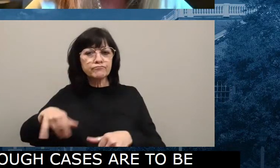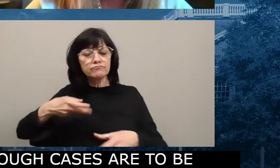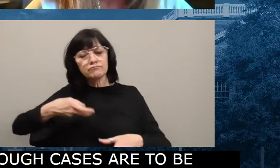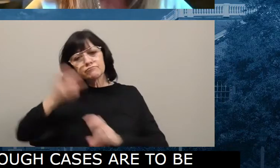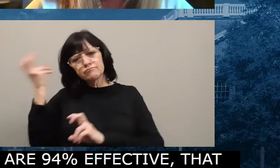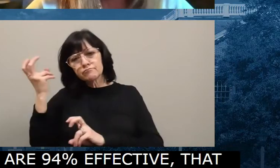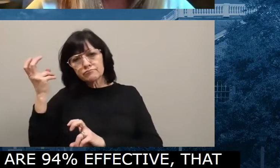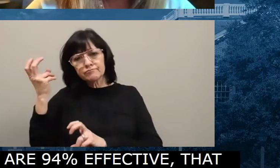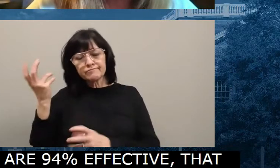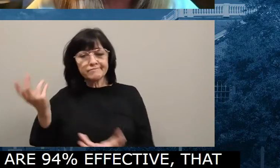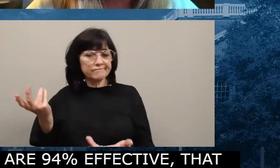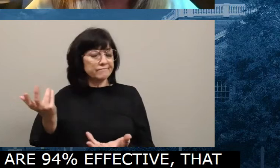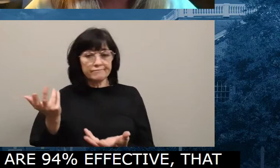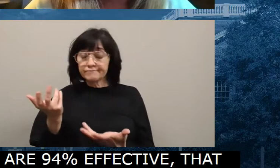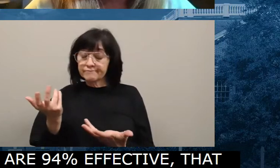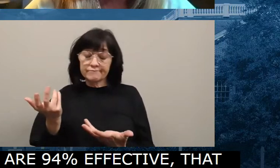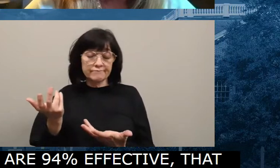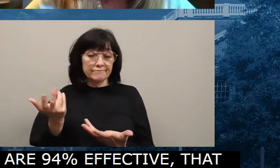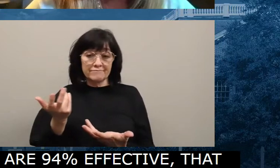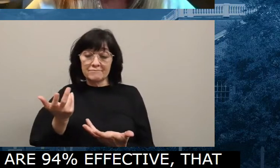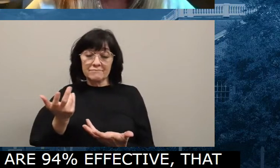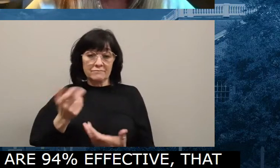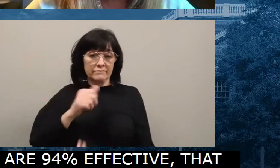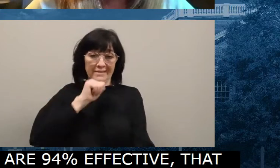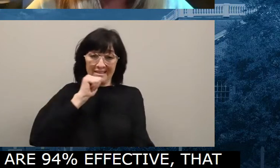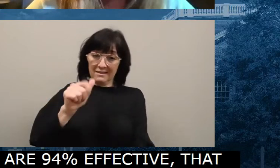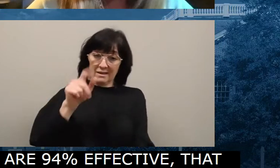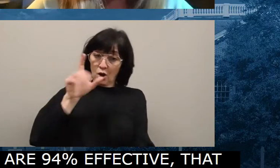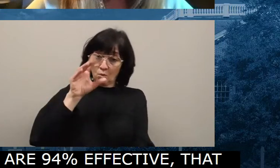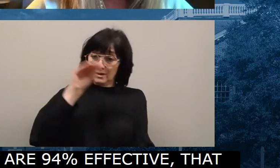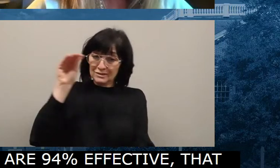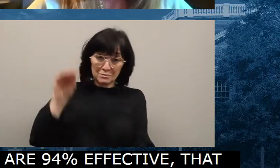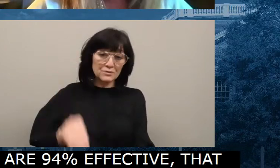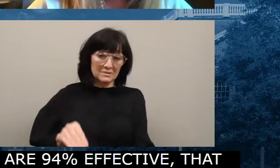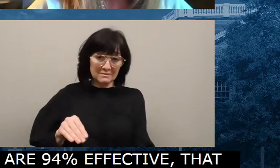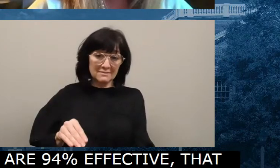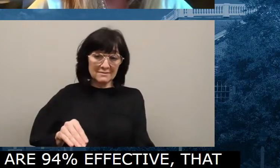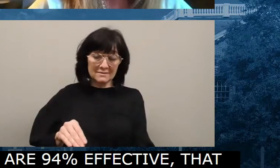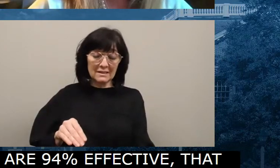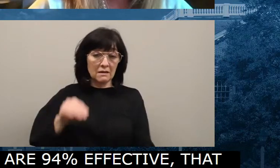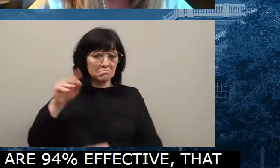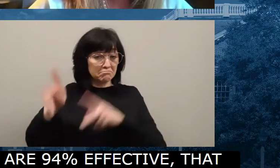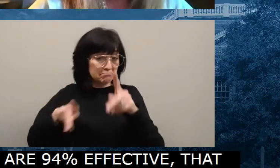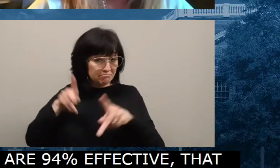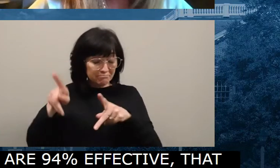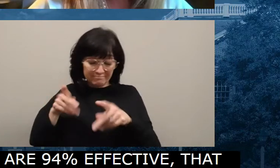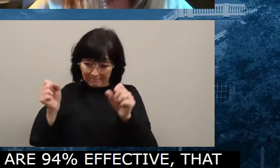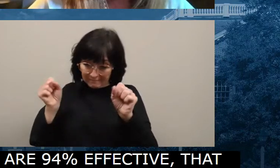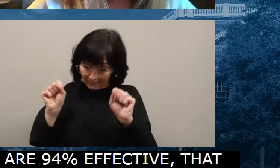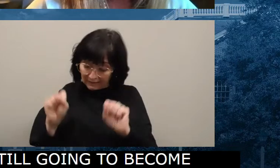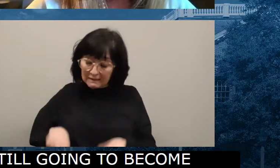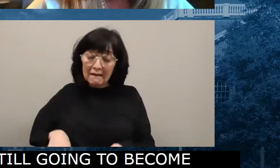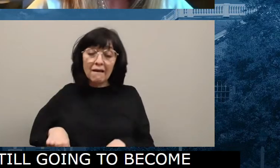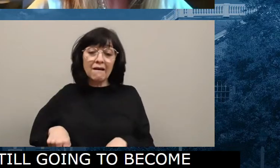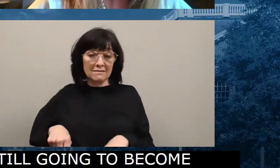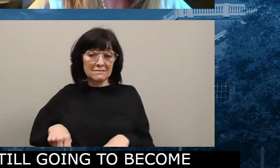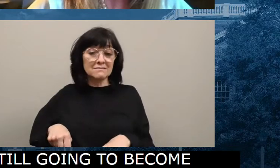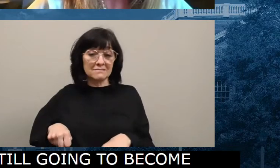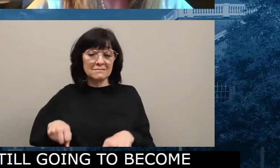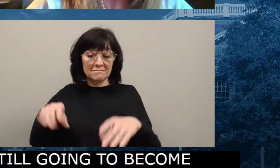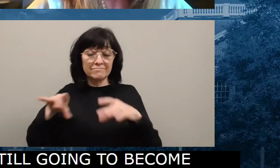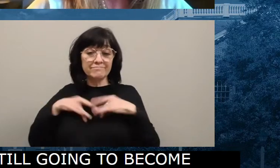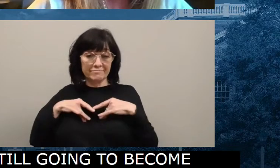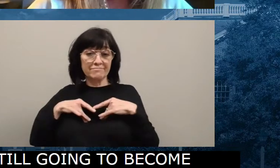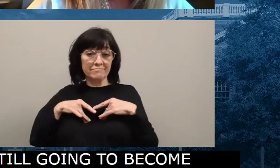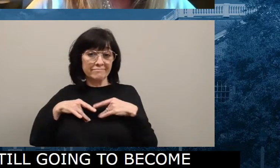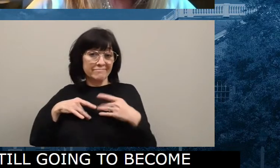are still going to become infected if they're exposed to